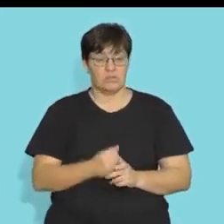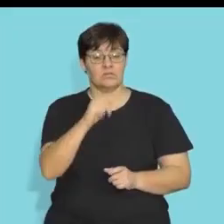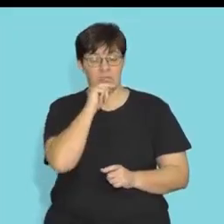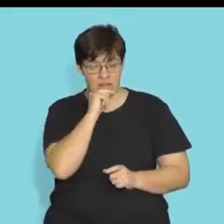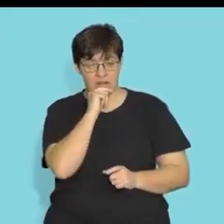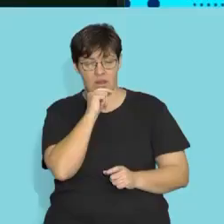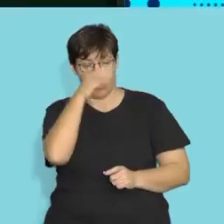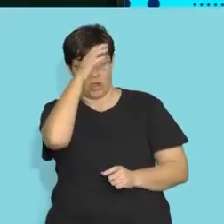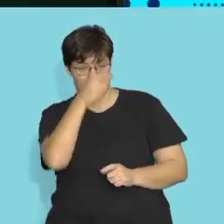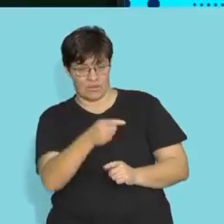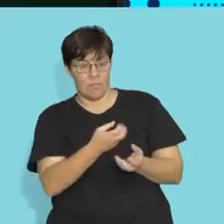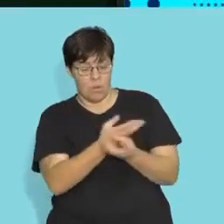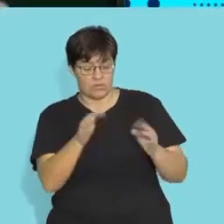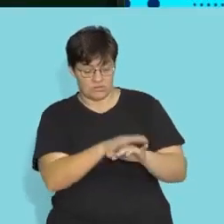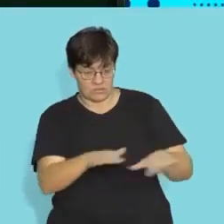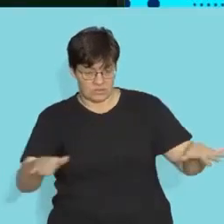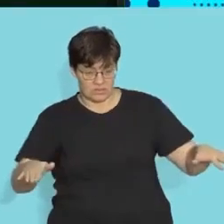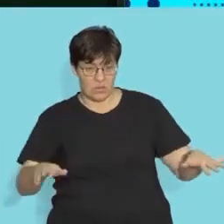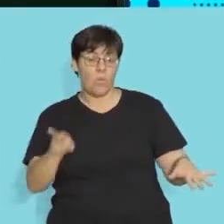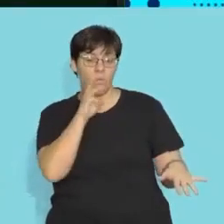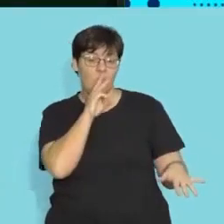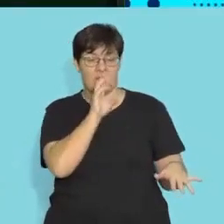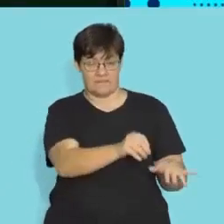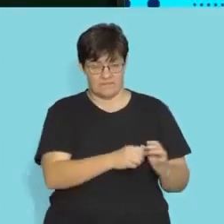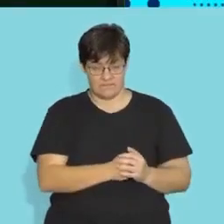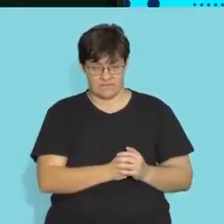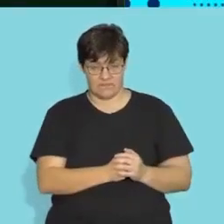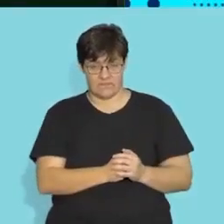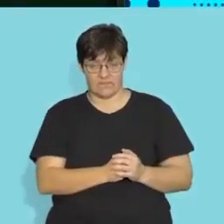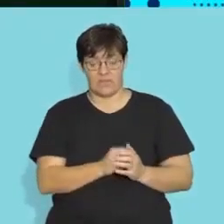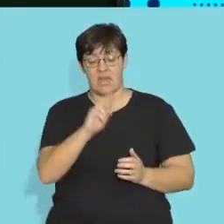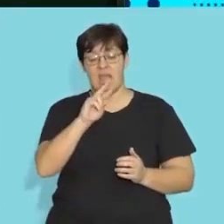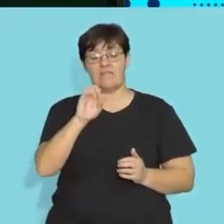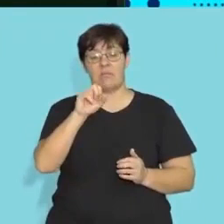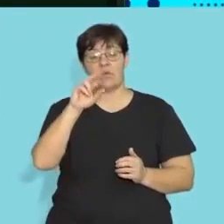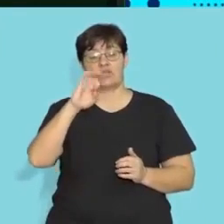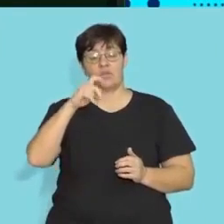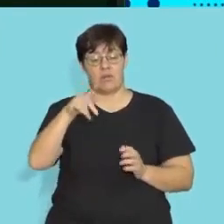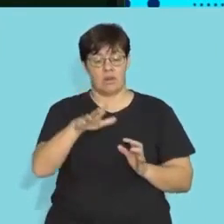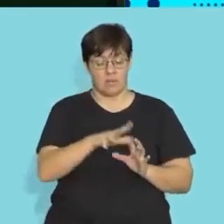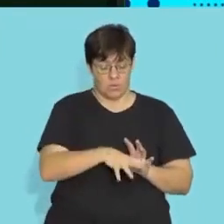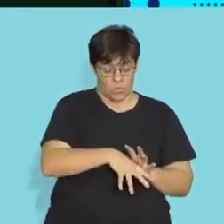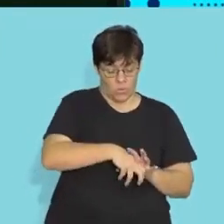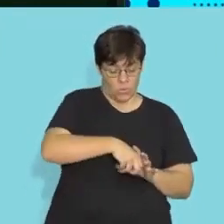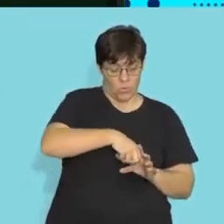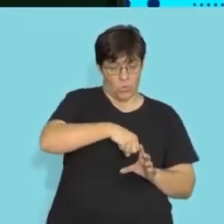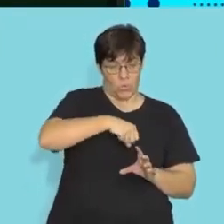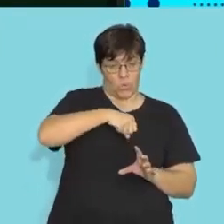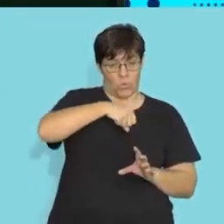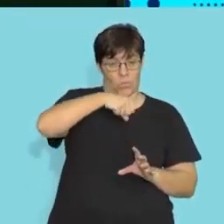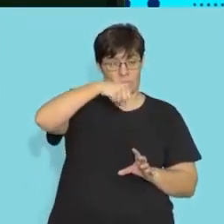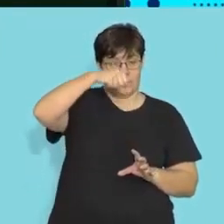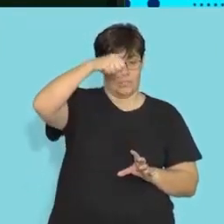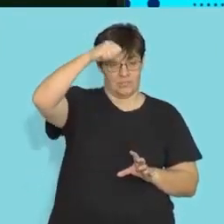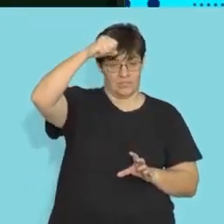of evaporation, most of the Earth's surface is covered with water. Evaporation is essentially the rising of the